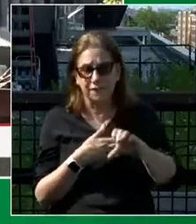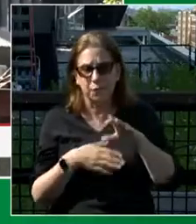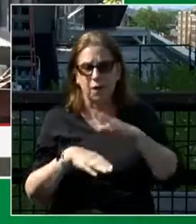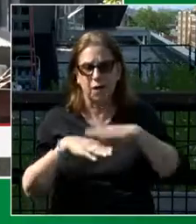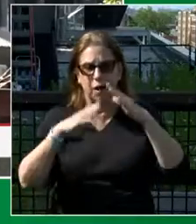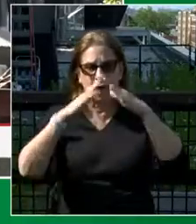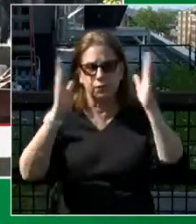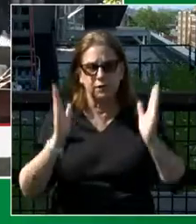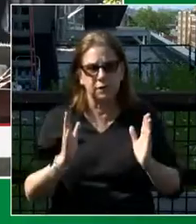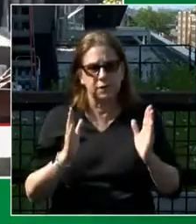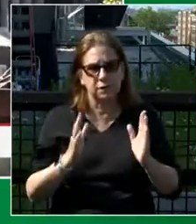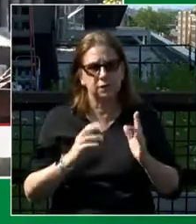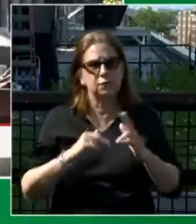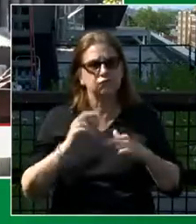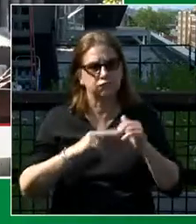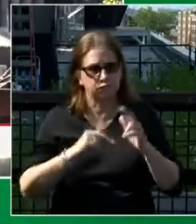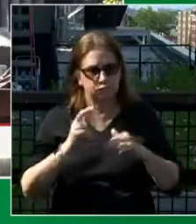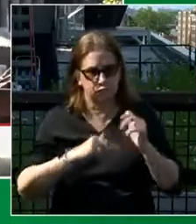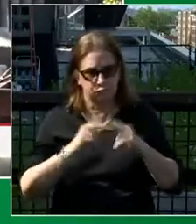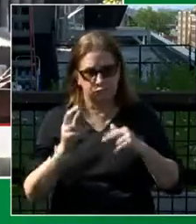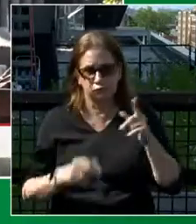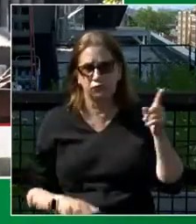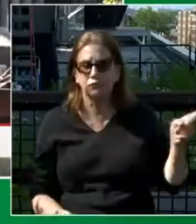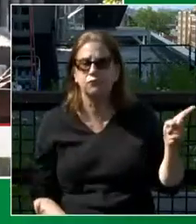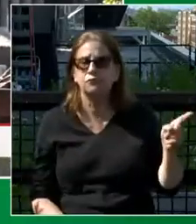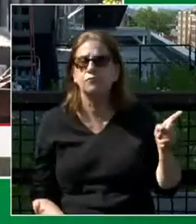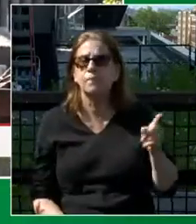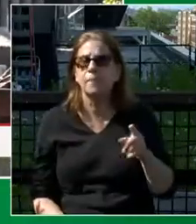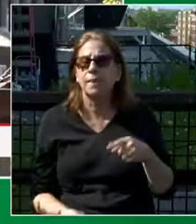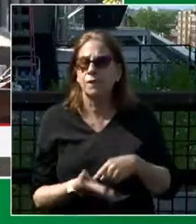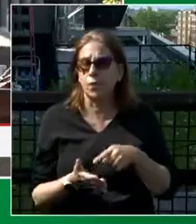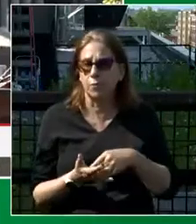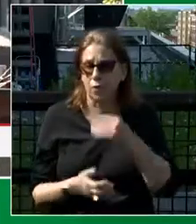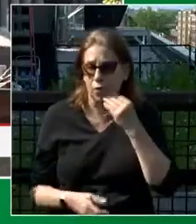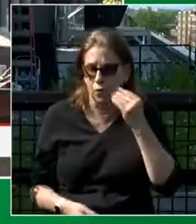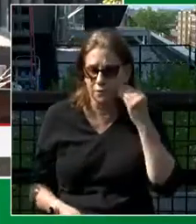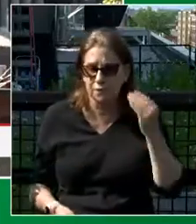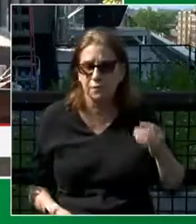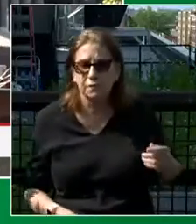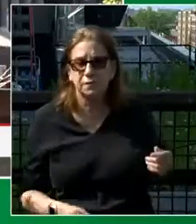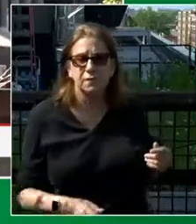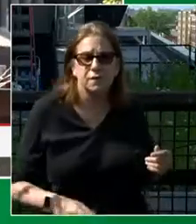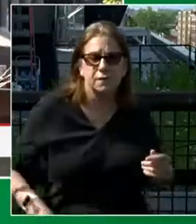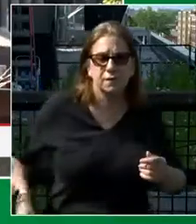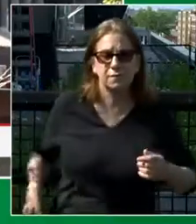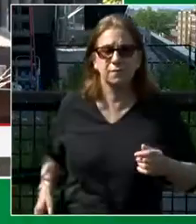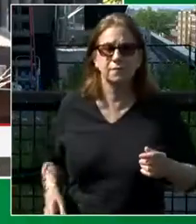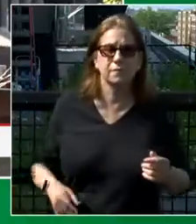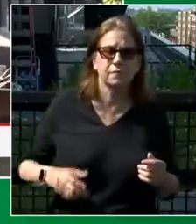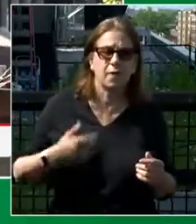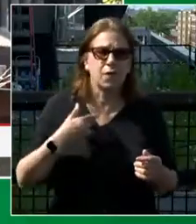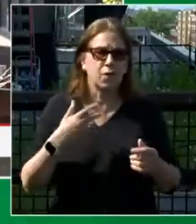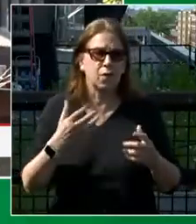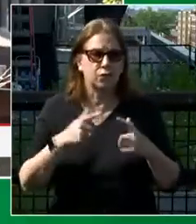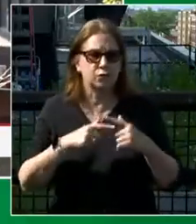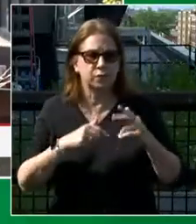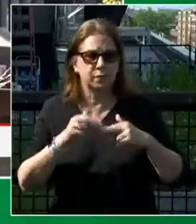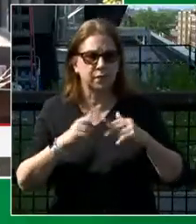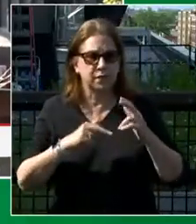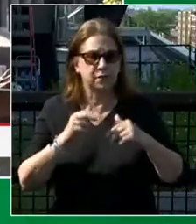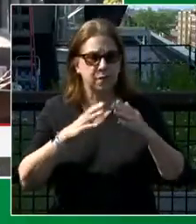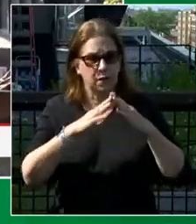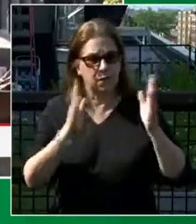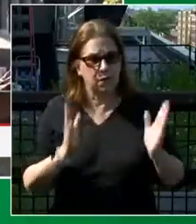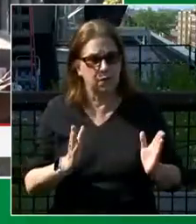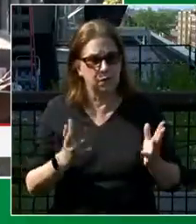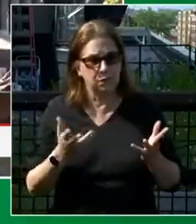us to actually make sure that we address not just building affordable housing units, but housing affordability across